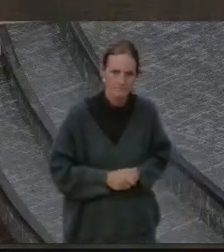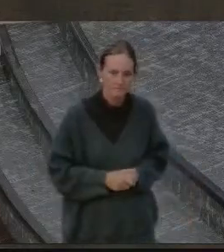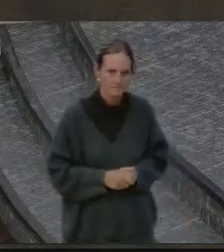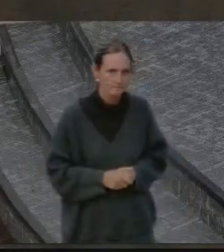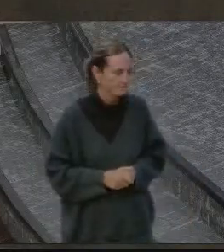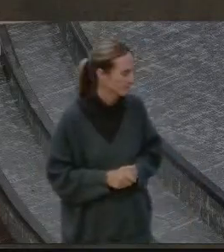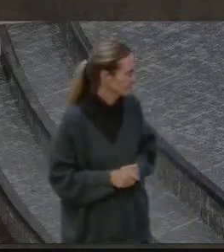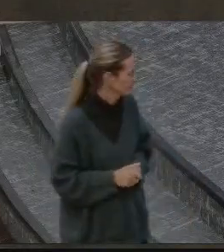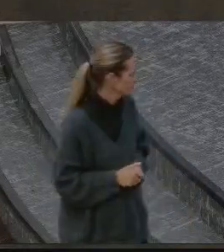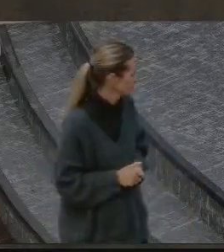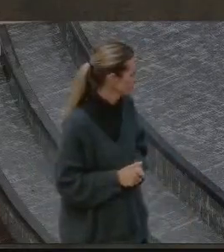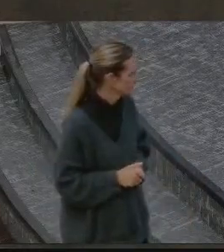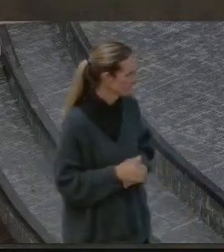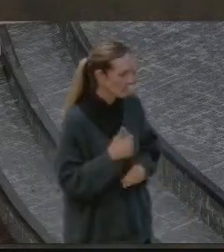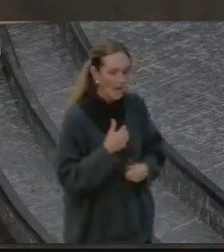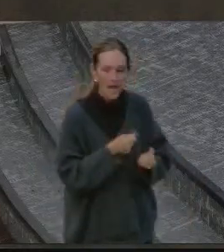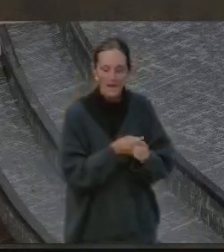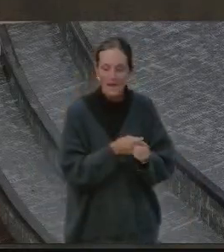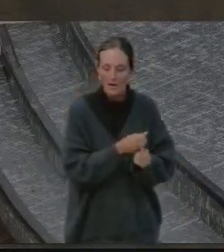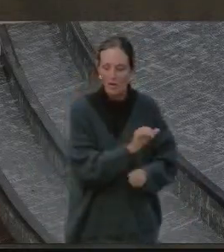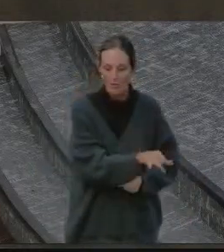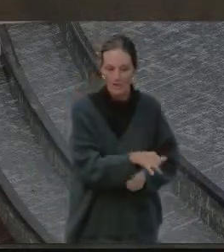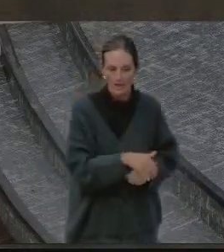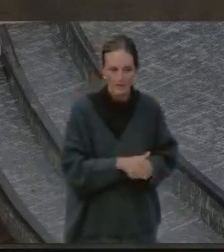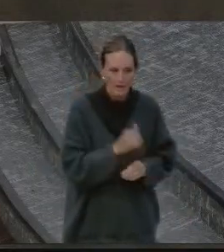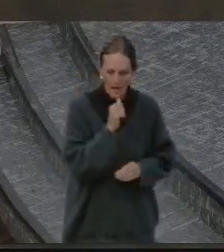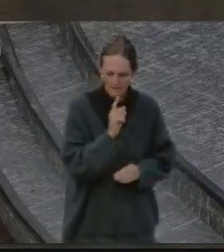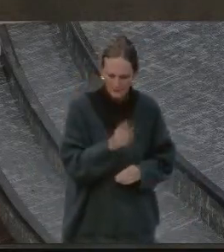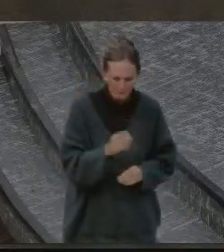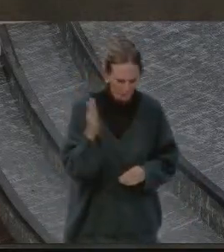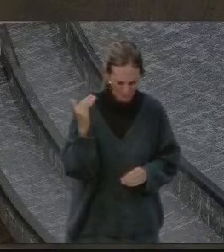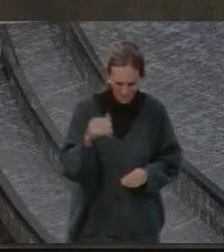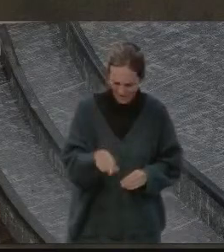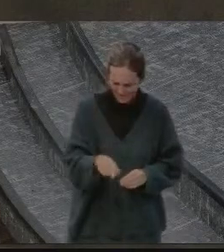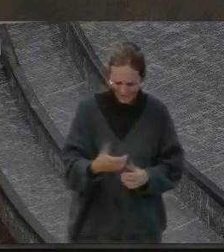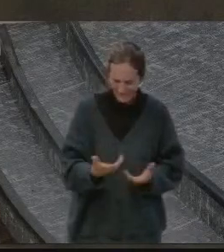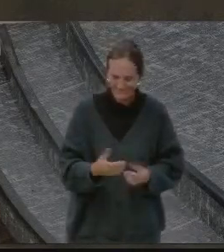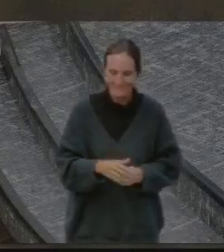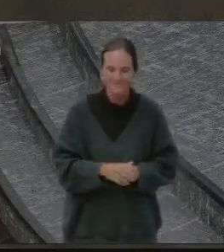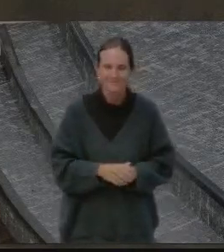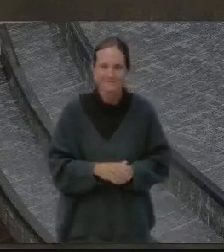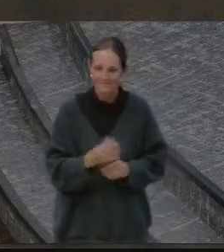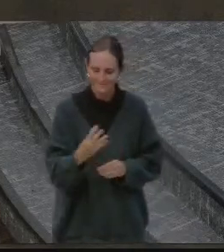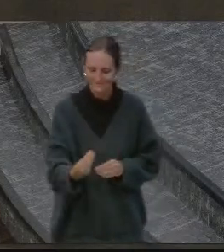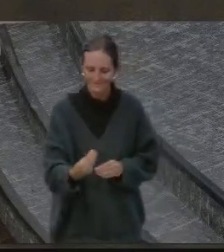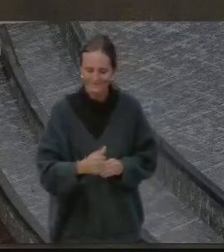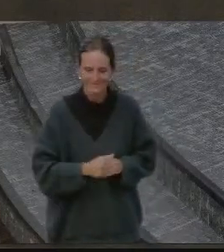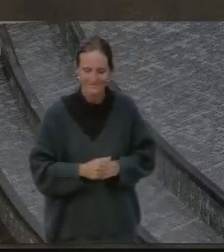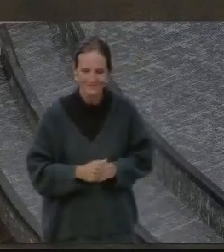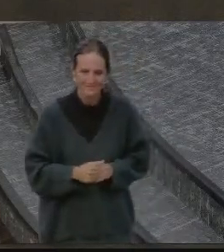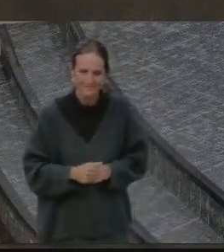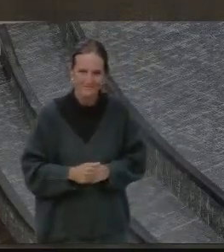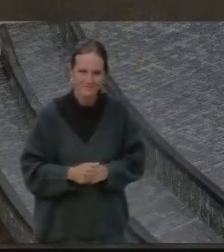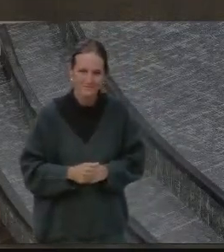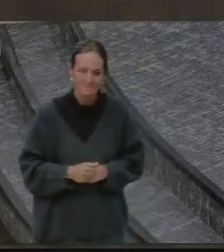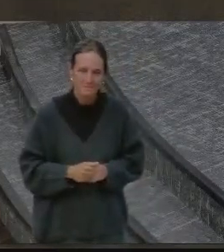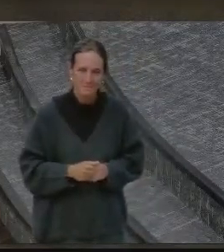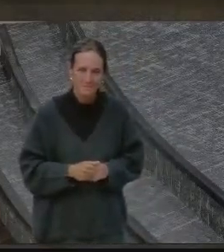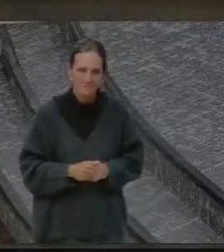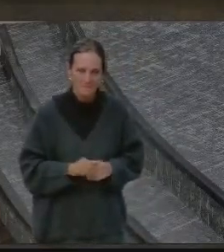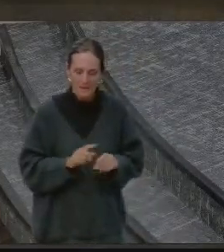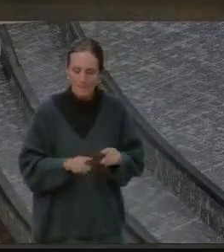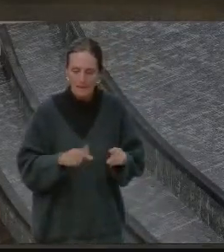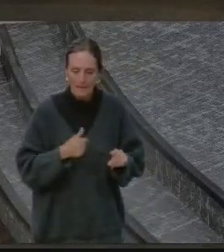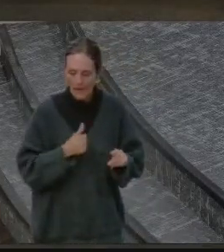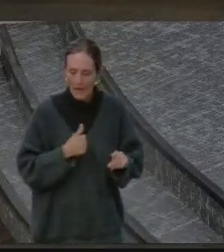I echo that. I'm not sure why your mic got cut off, but just picking up so there's no dead space. I echo